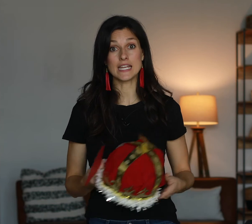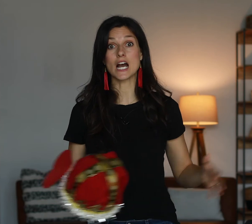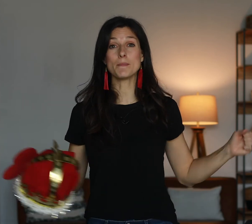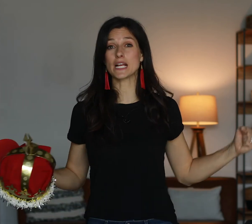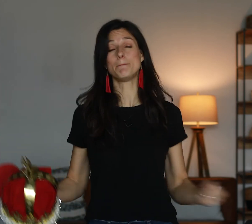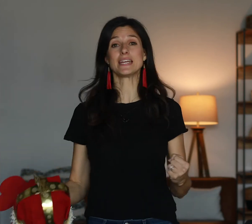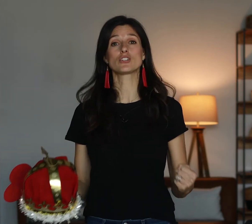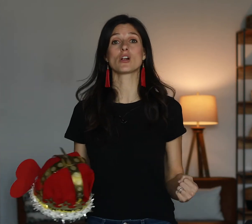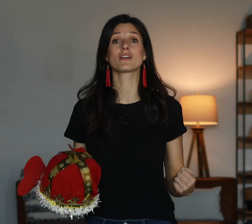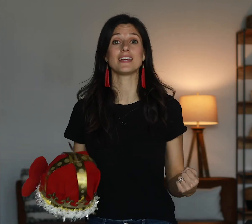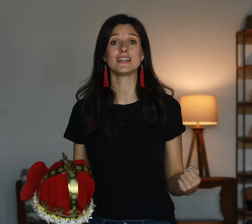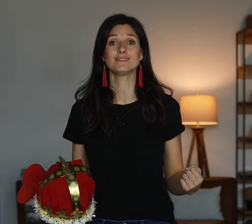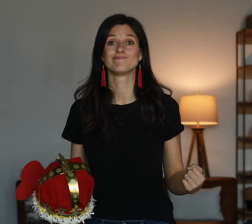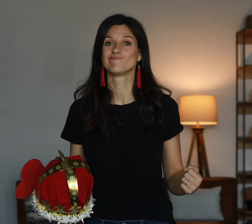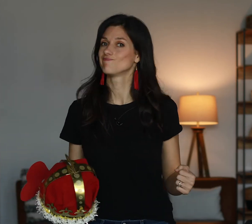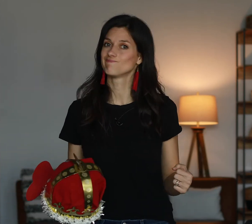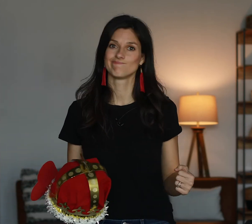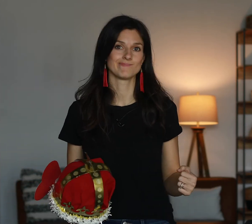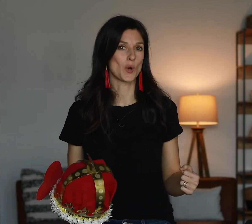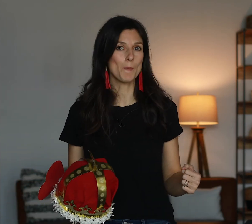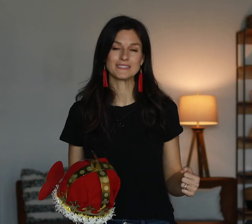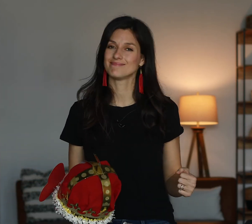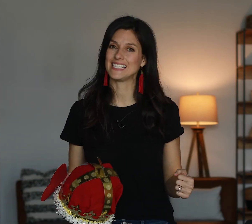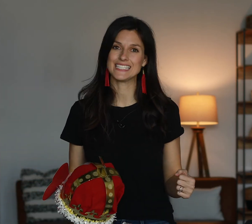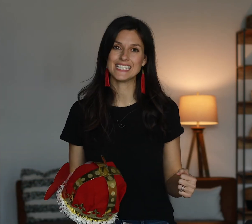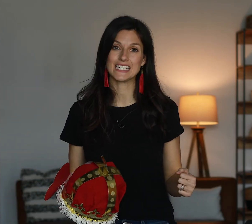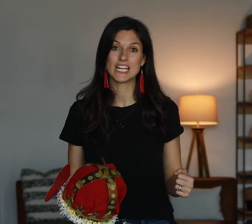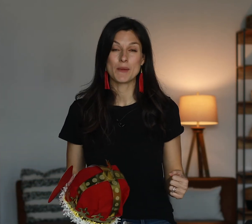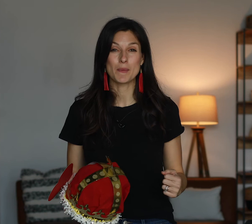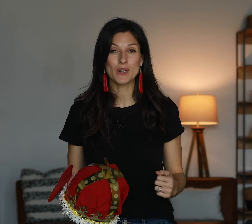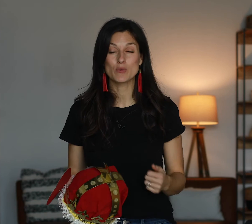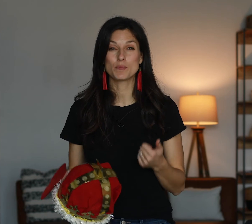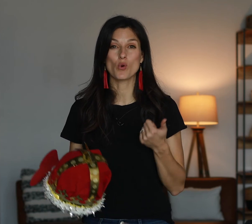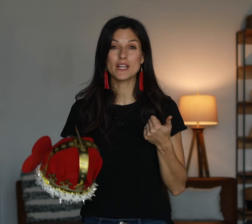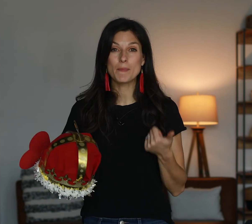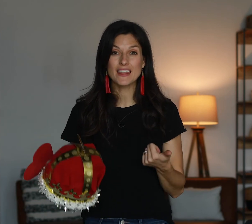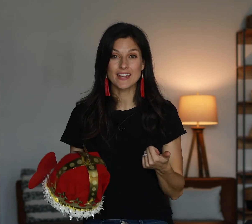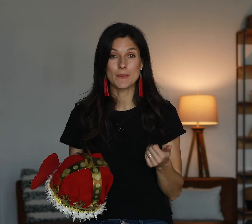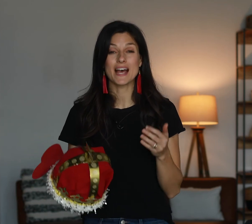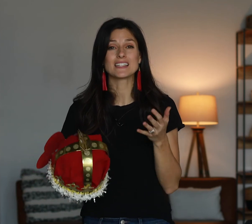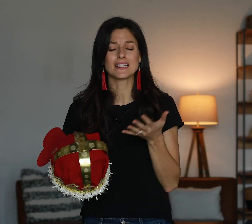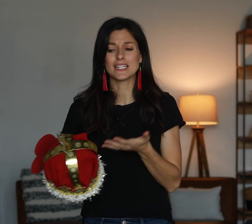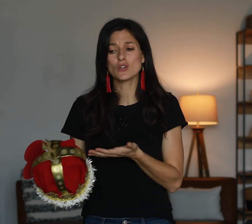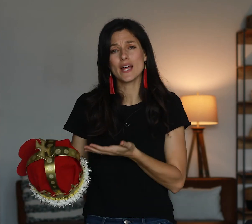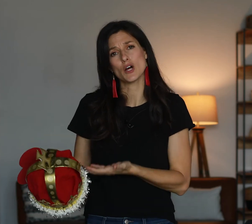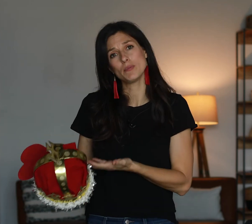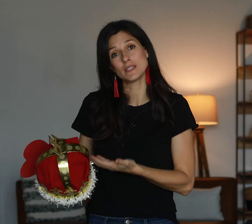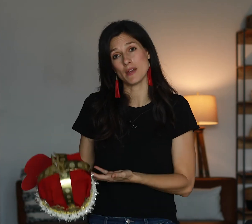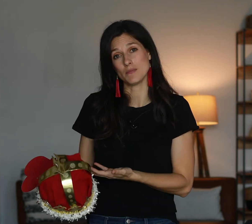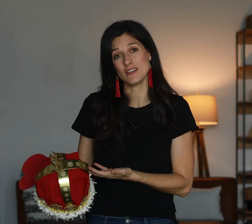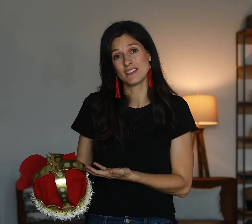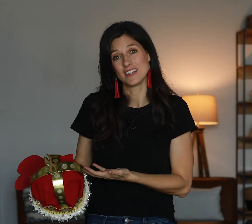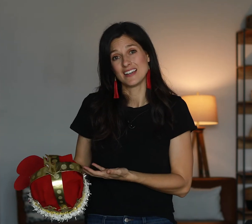Did he come like a big, strong king? Nope, he didn't. Remember, he was born in Bethlehem as a little